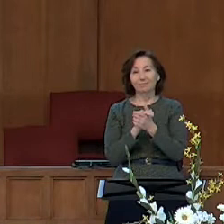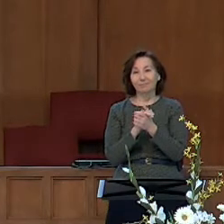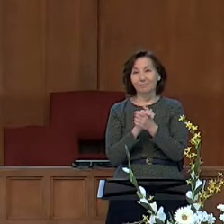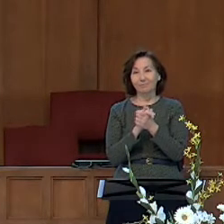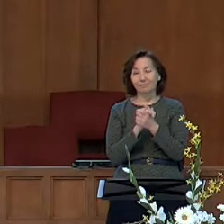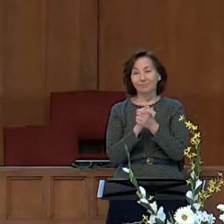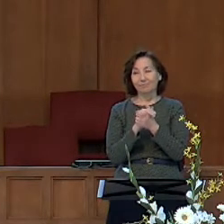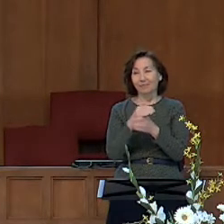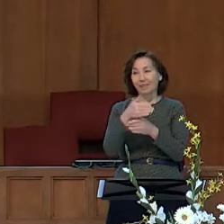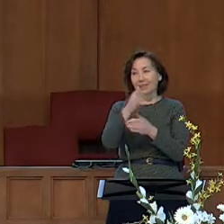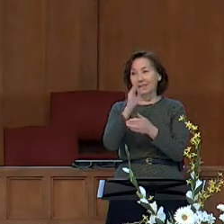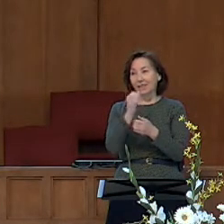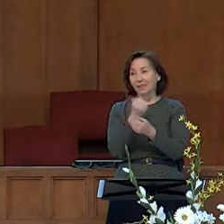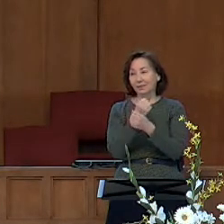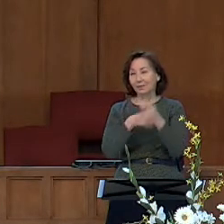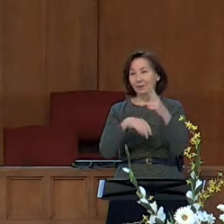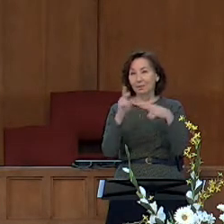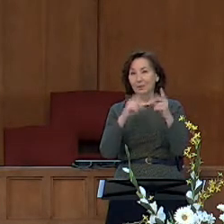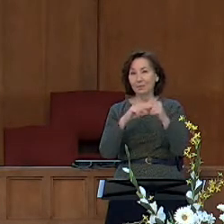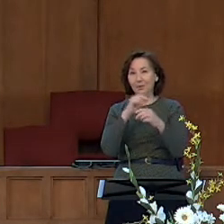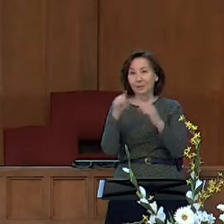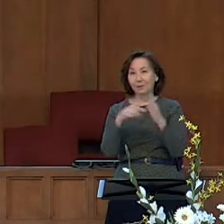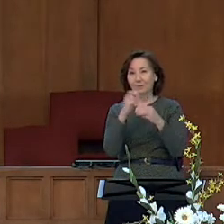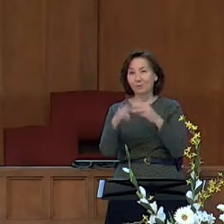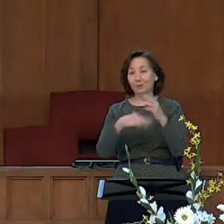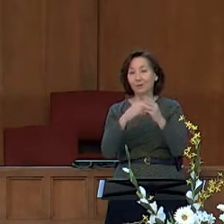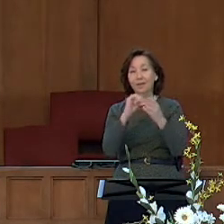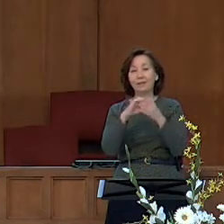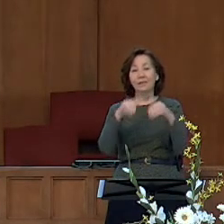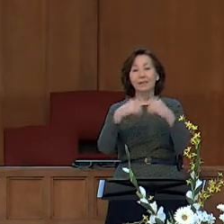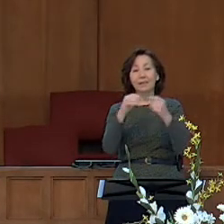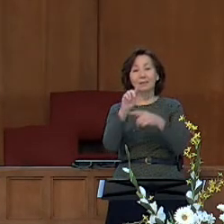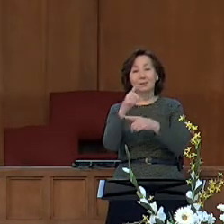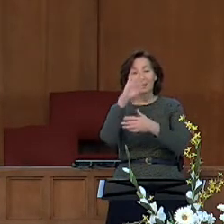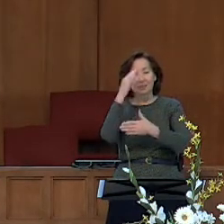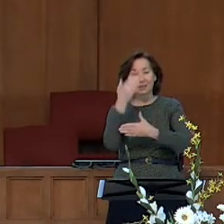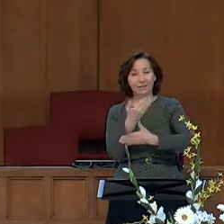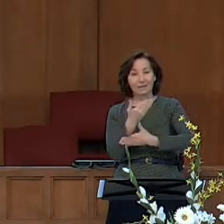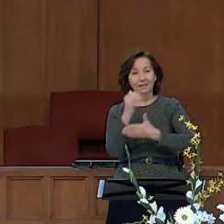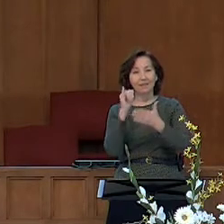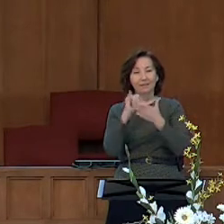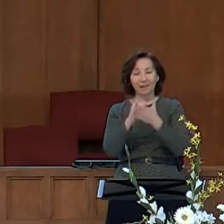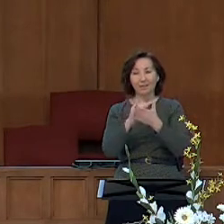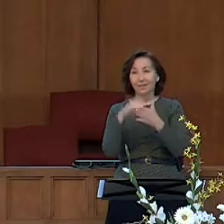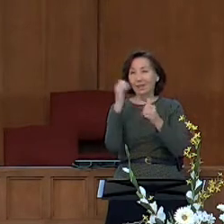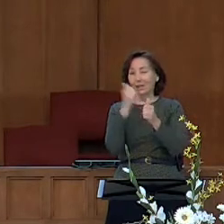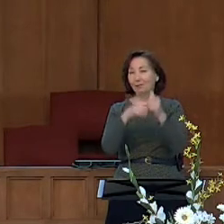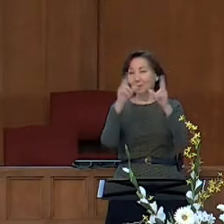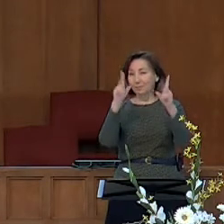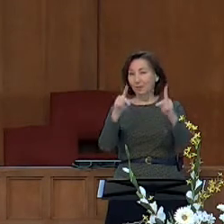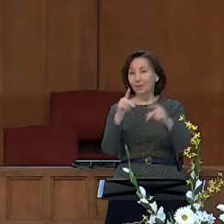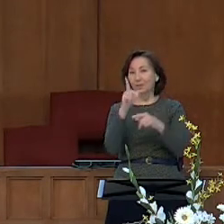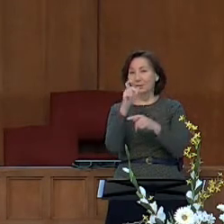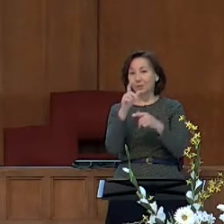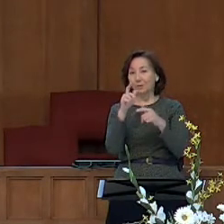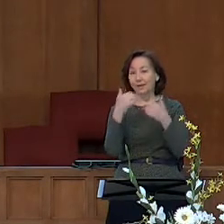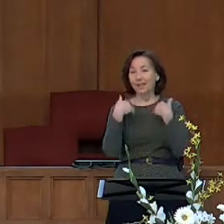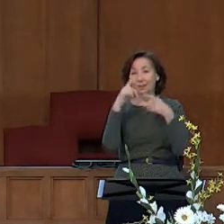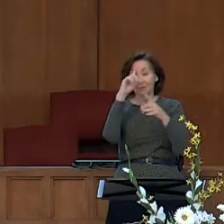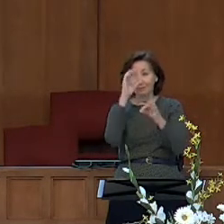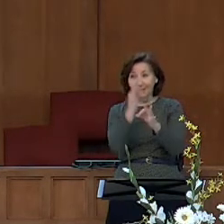God loved the people of this world so much that he gave his only son, that everyone who has faith